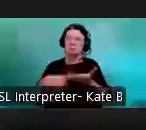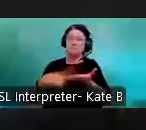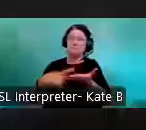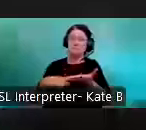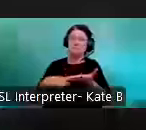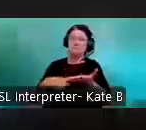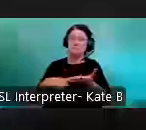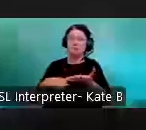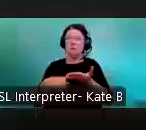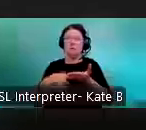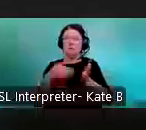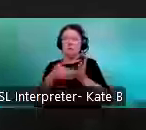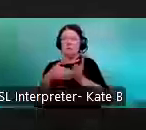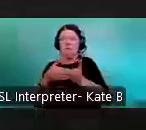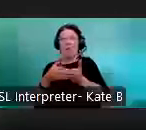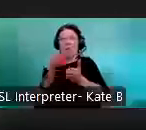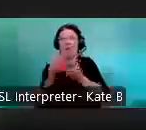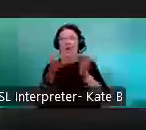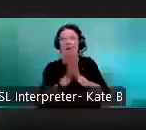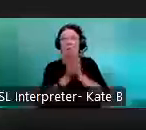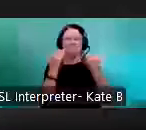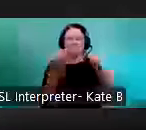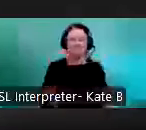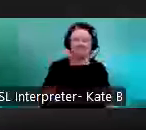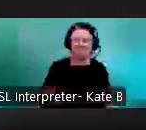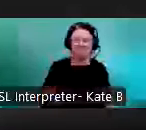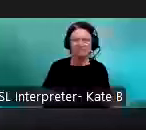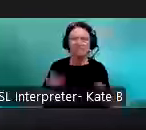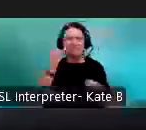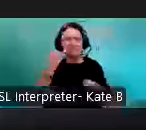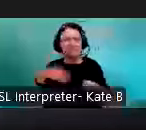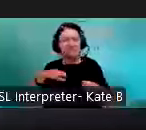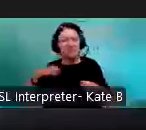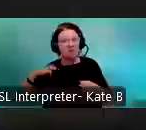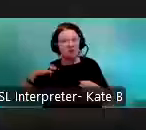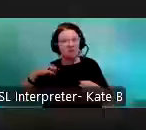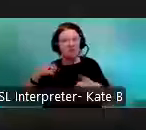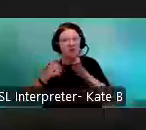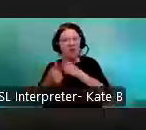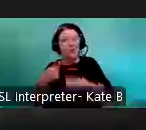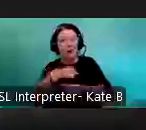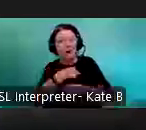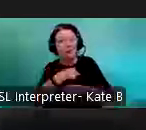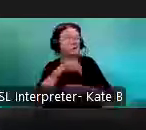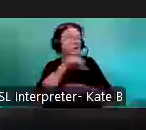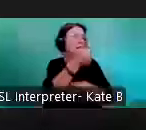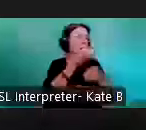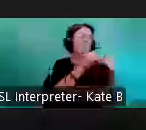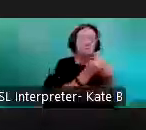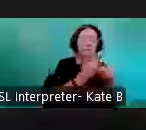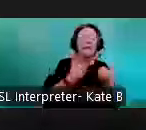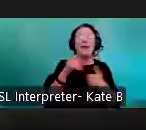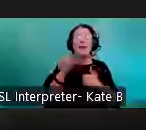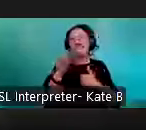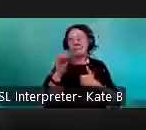don't always know who to talk to. So if you um, volunteer with these organizations, you'll have the tools, you'll have the resources,